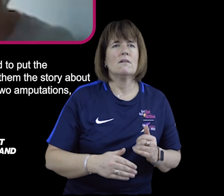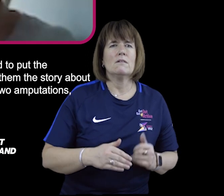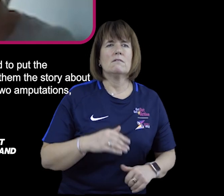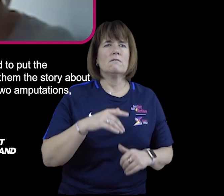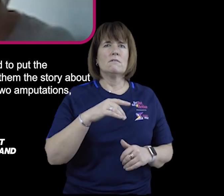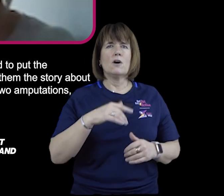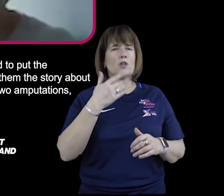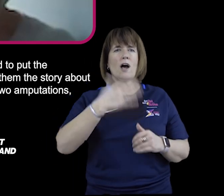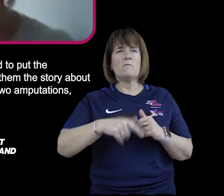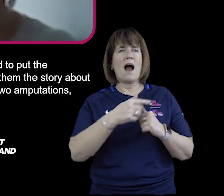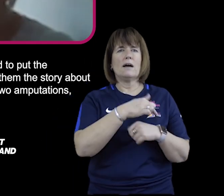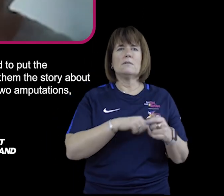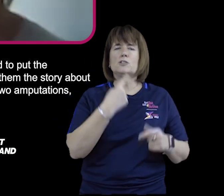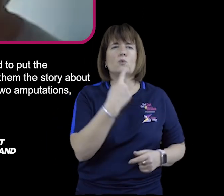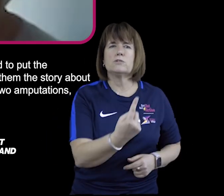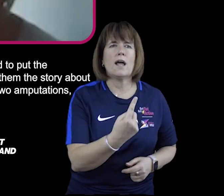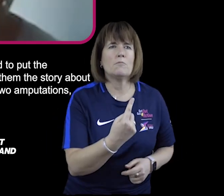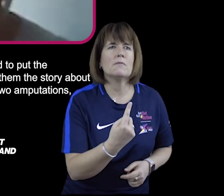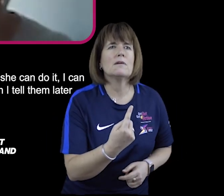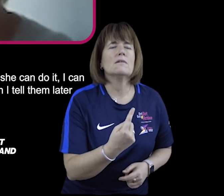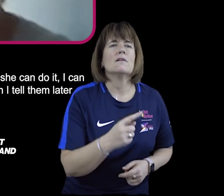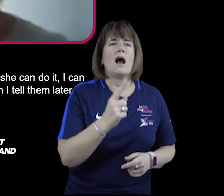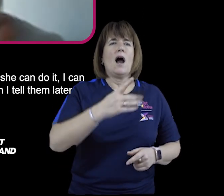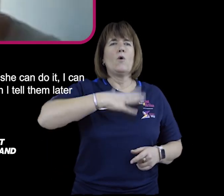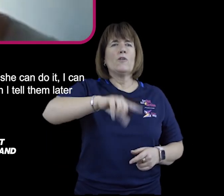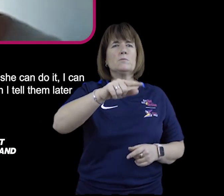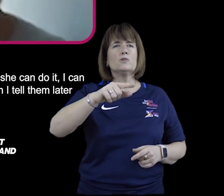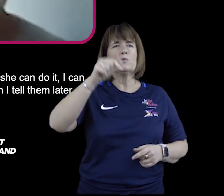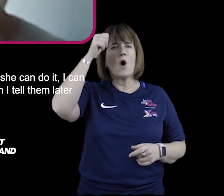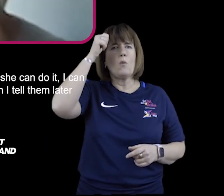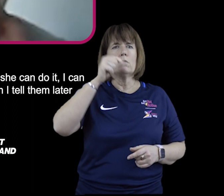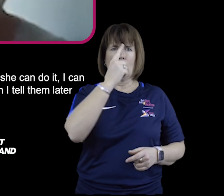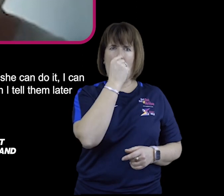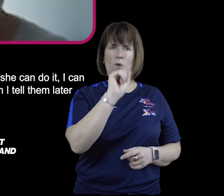I've got amputations. Never, not even on my hands. I don't.